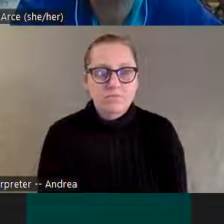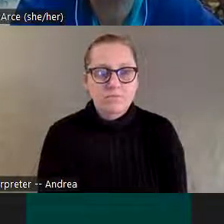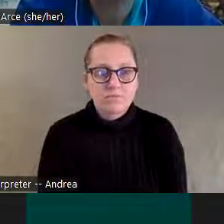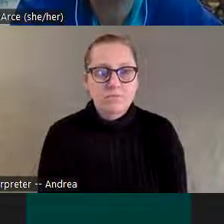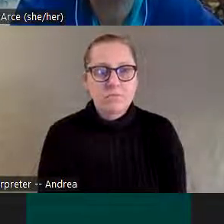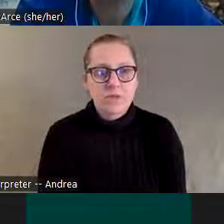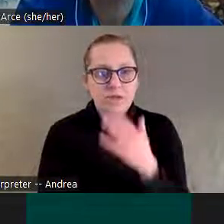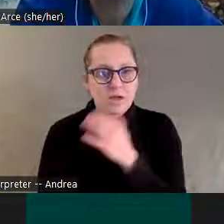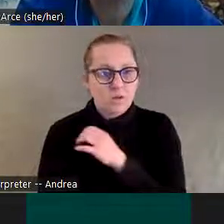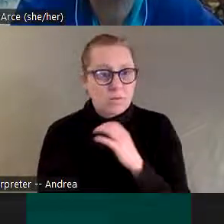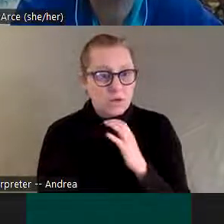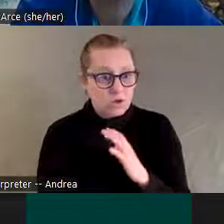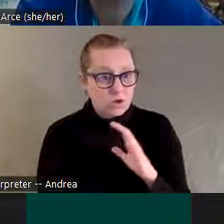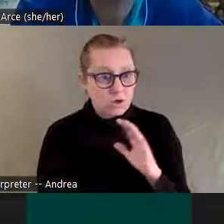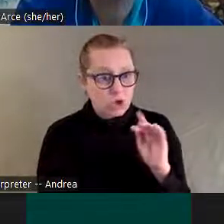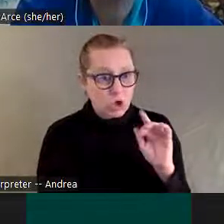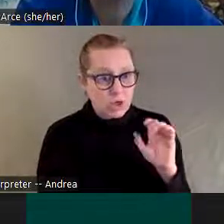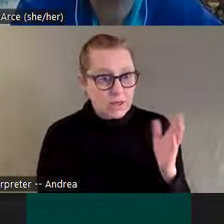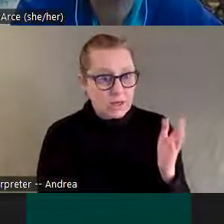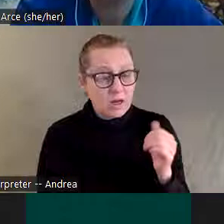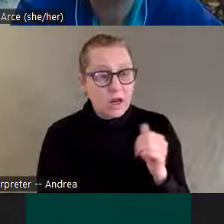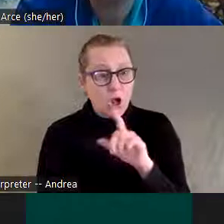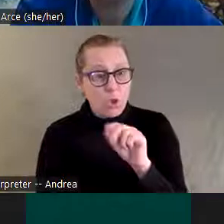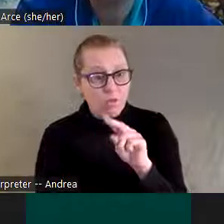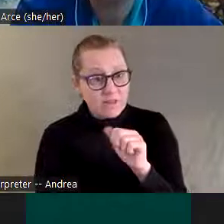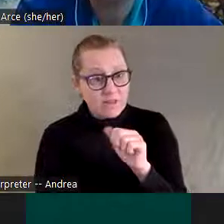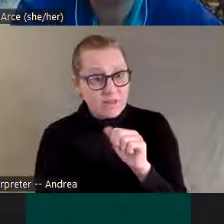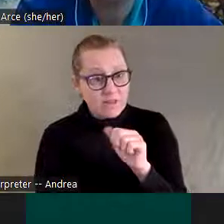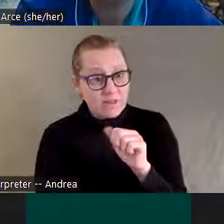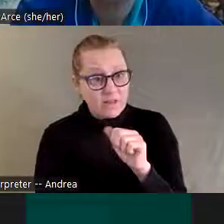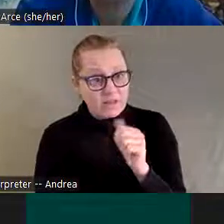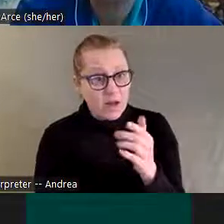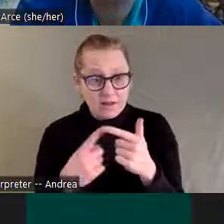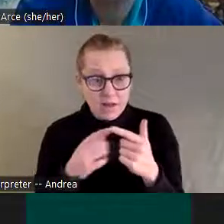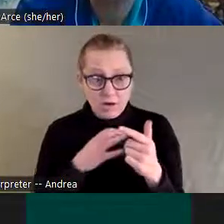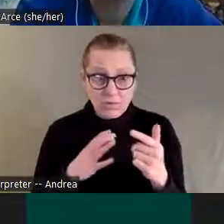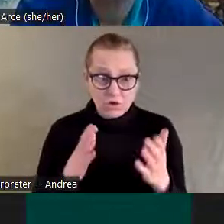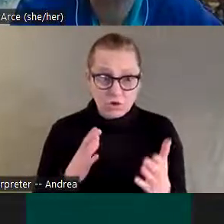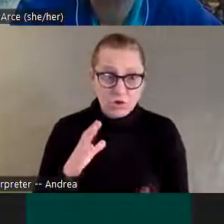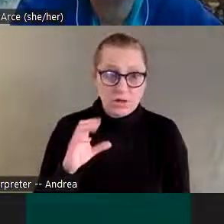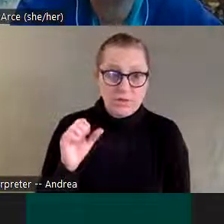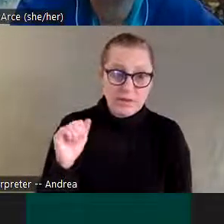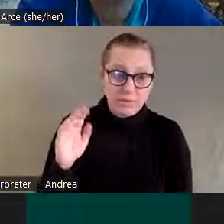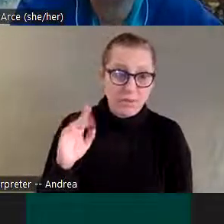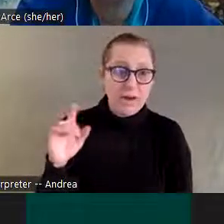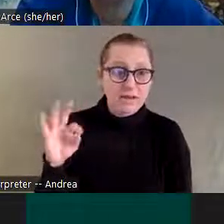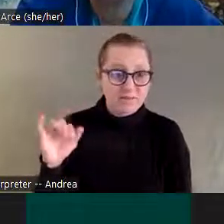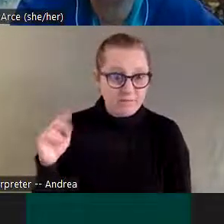Thank you, Commissioner Charlie, Commissioner Lovisa, and then I'll have Commissioner Seemob and then Commissioner Faith, and